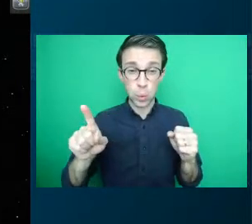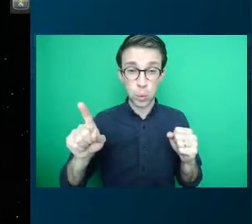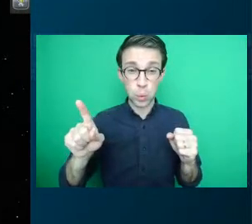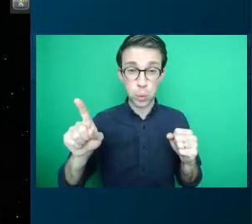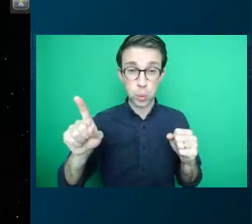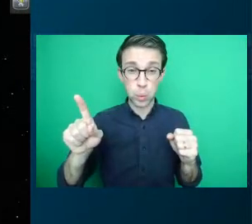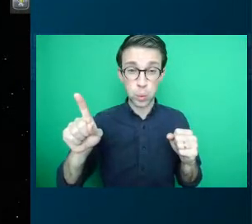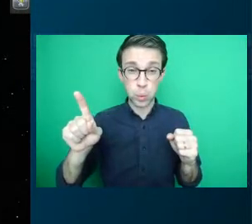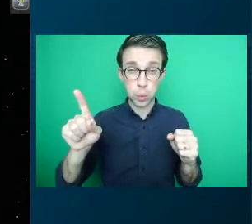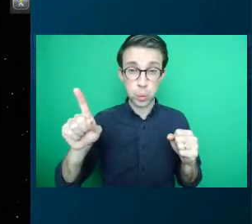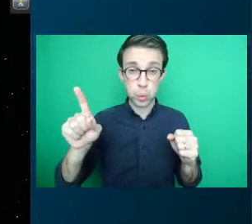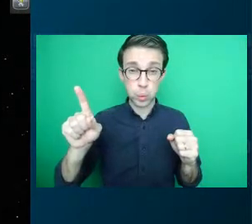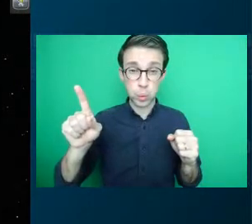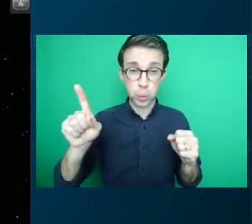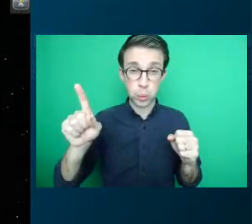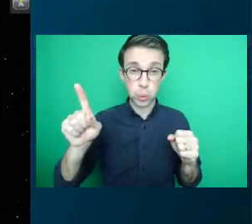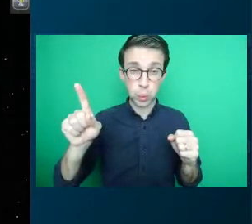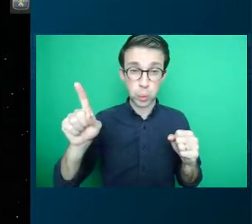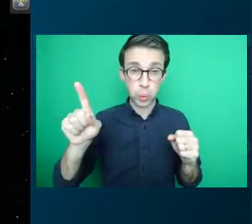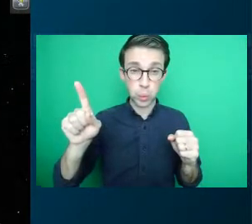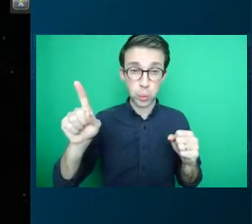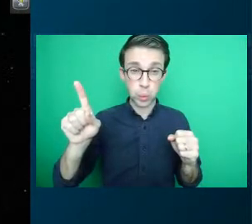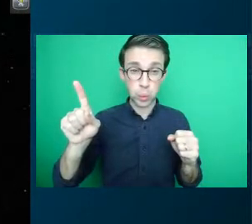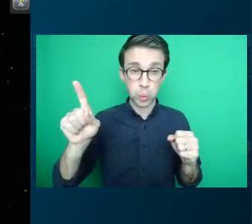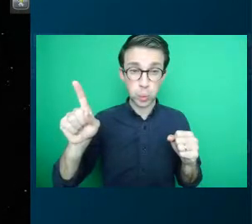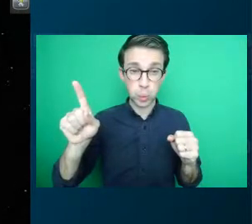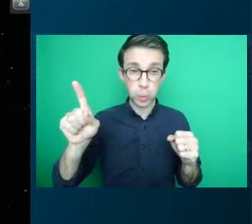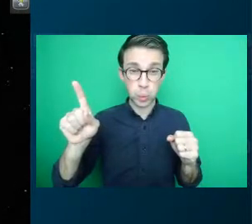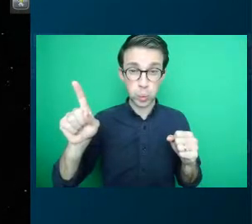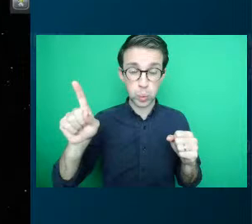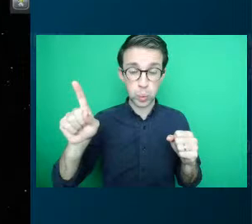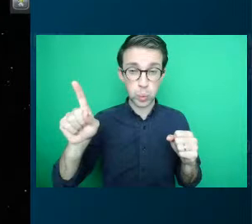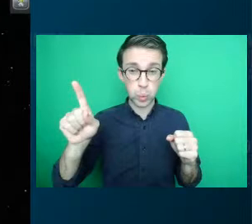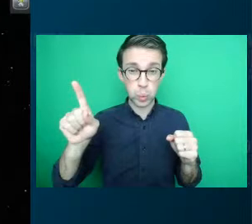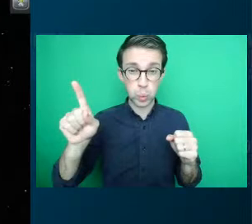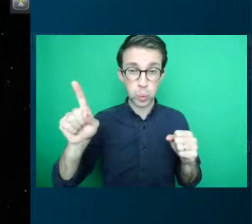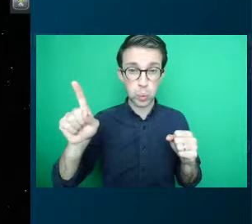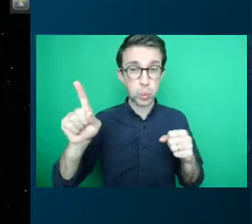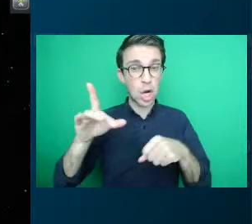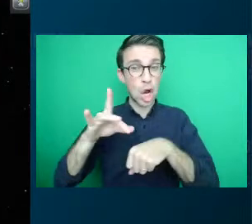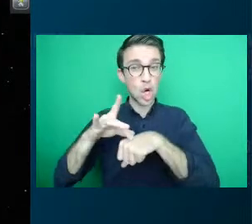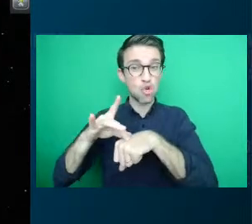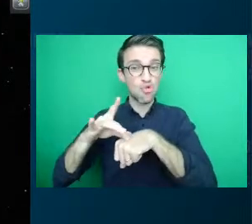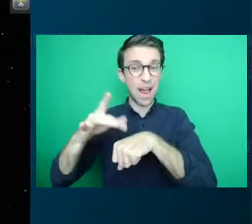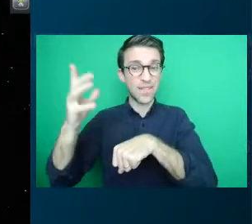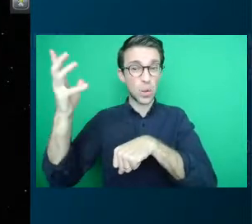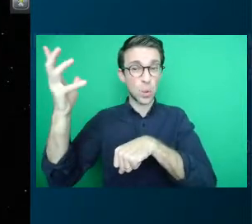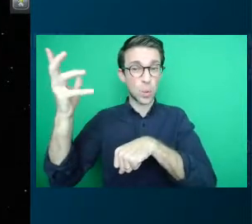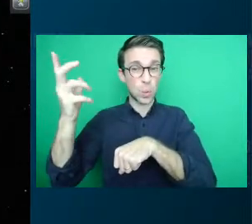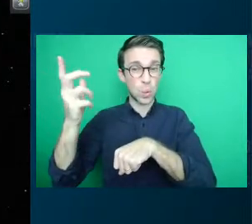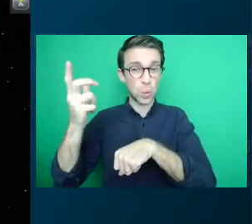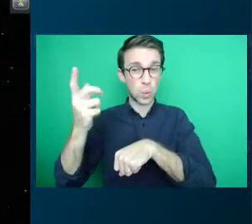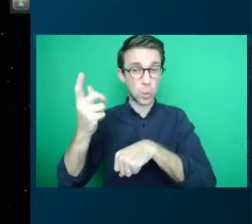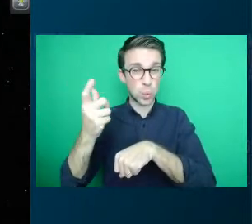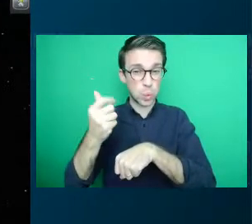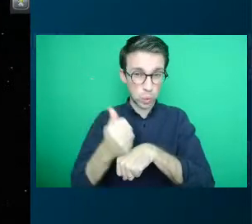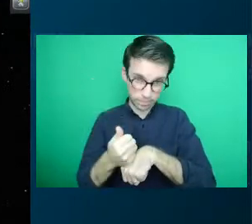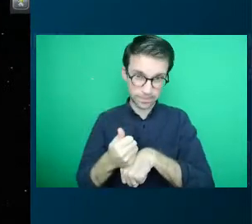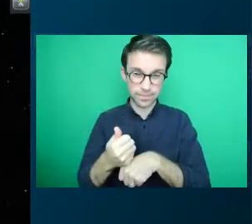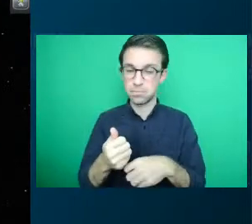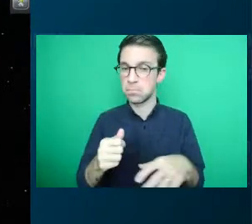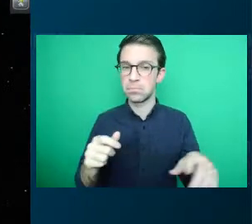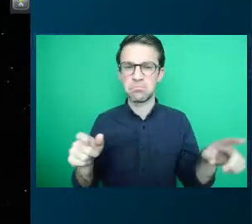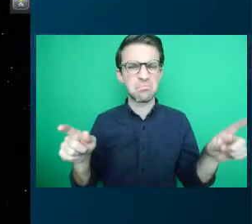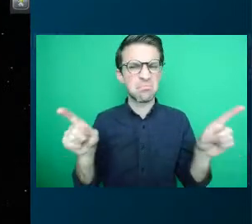way up like this. But eventually, I'm going to run out of energy. Gravity is going to take over and start pulling me back down again. This is the exact same thing.